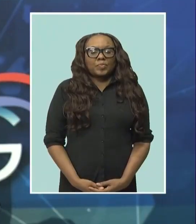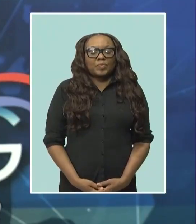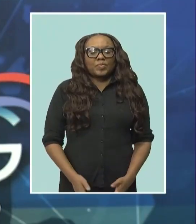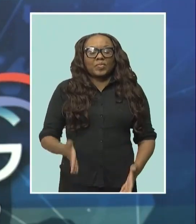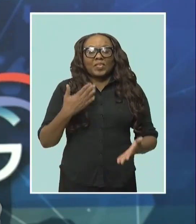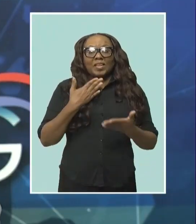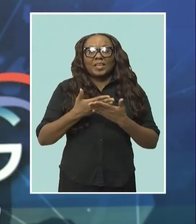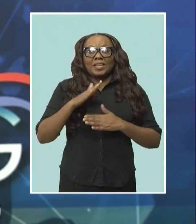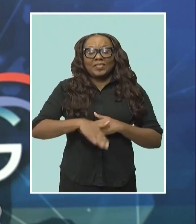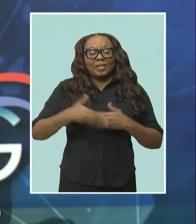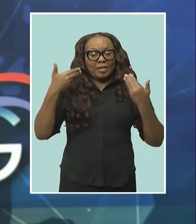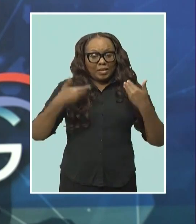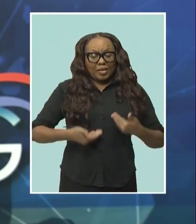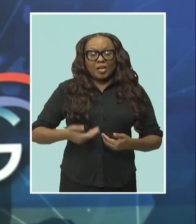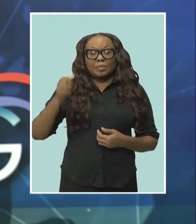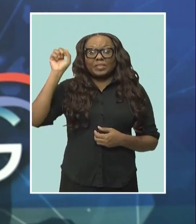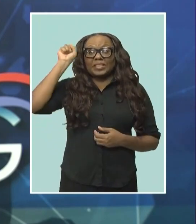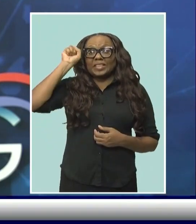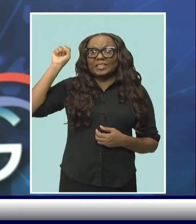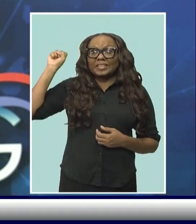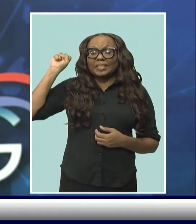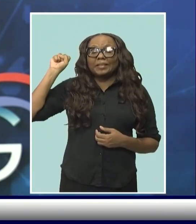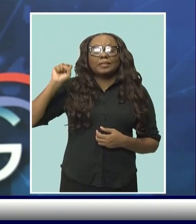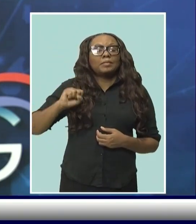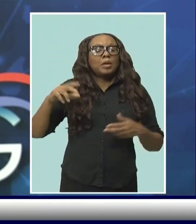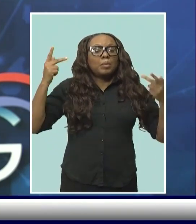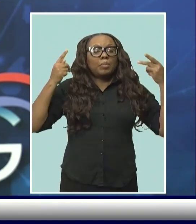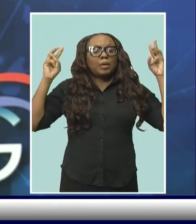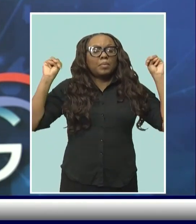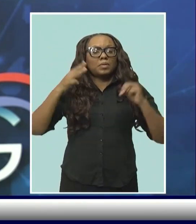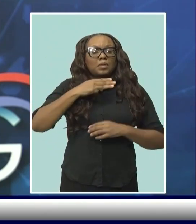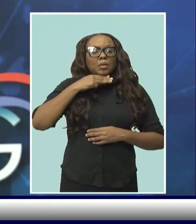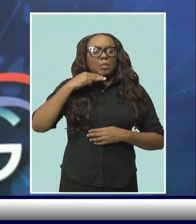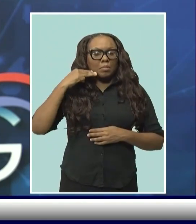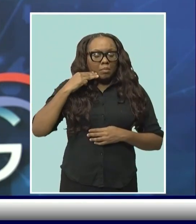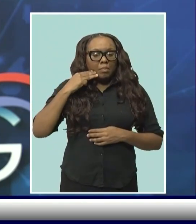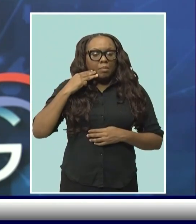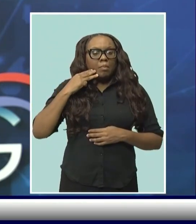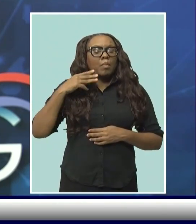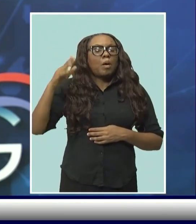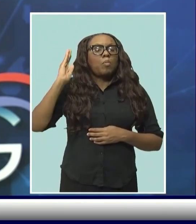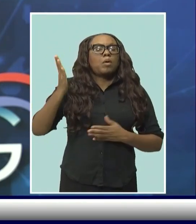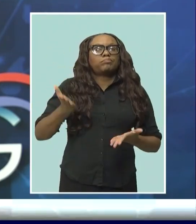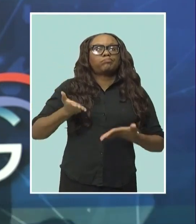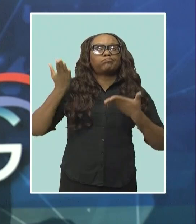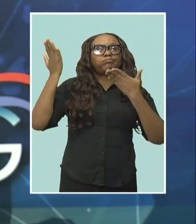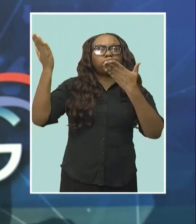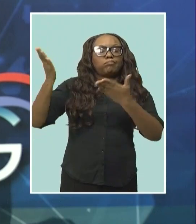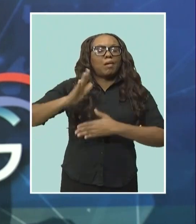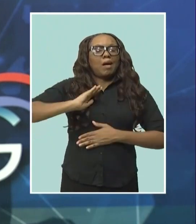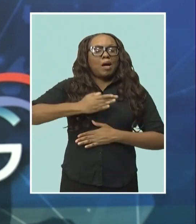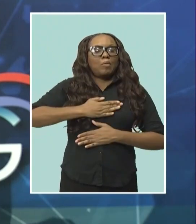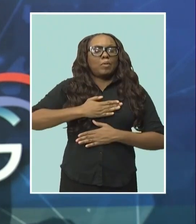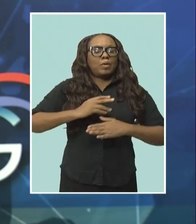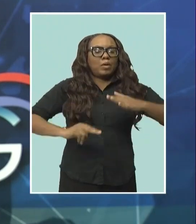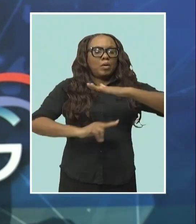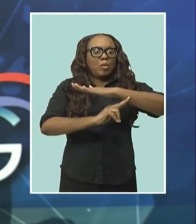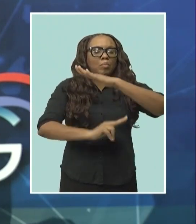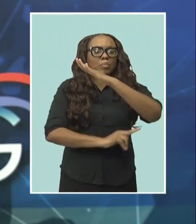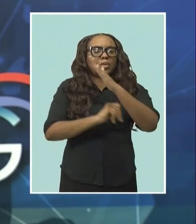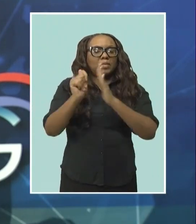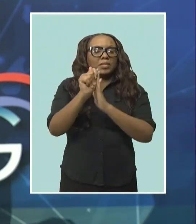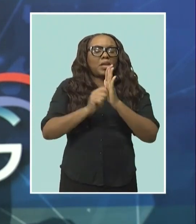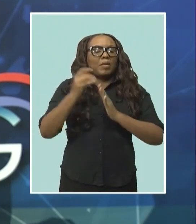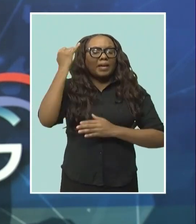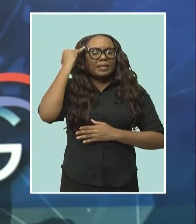Good evening, I'm Shane Seeley. Prime Minister Mia Moore-Motley is taking the Bridgetown initiative to the world as she continues to lobby